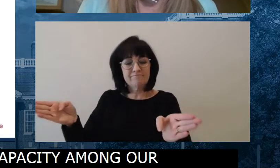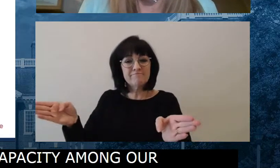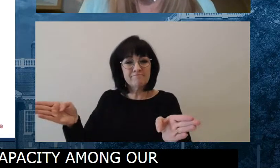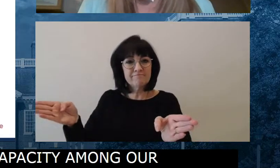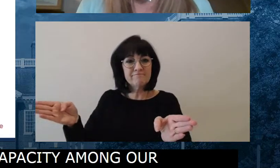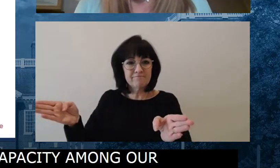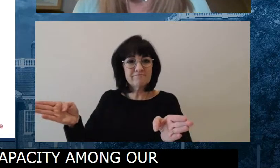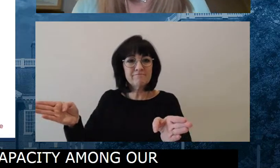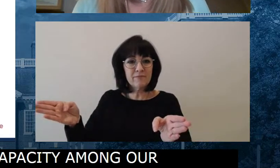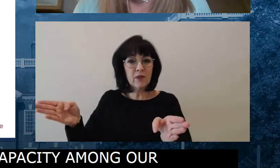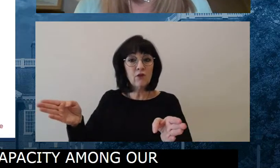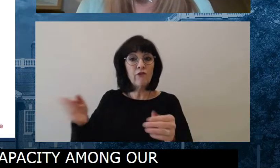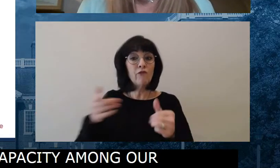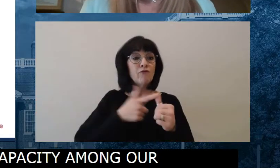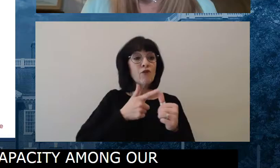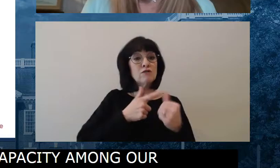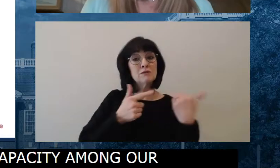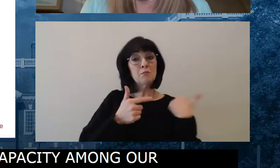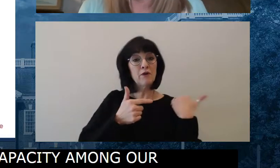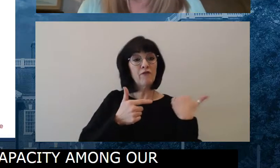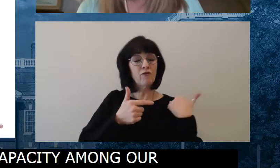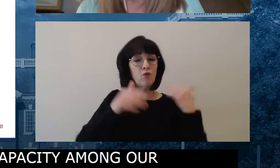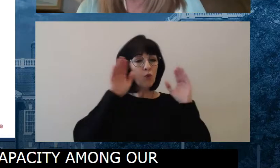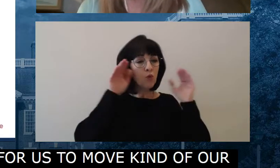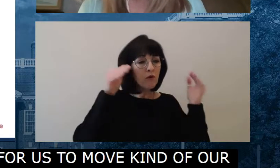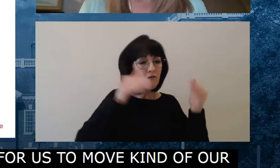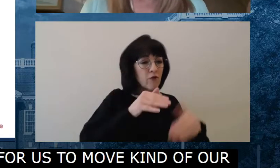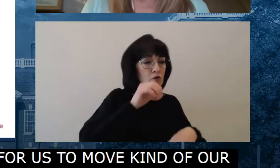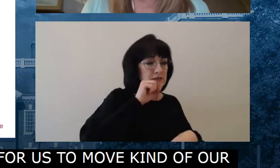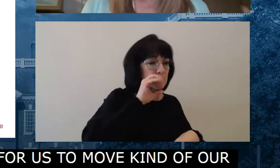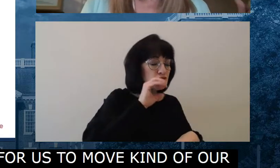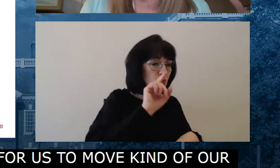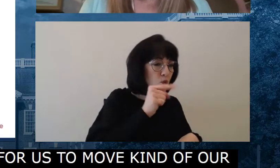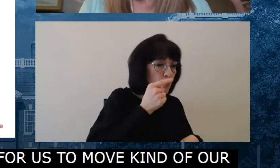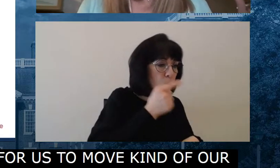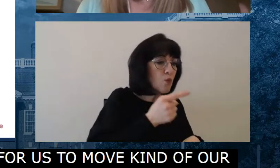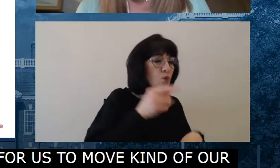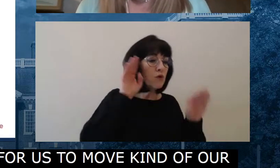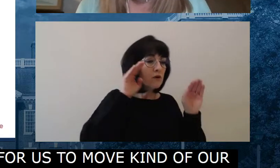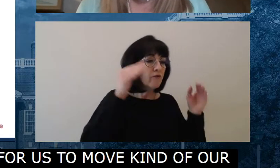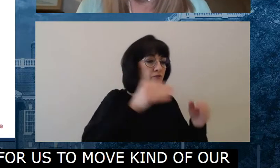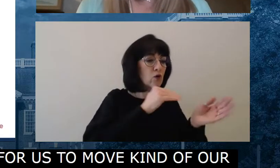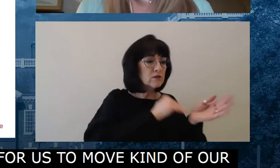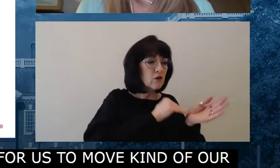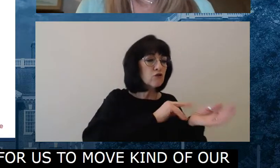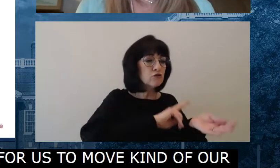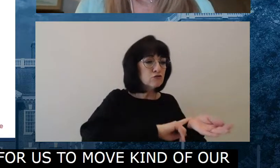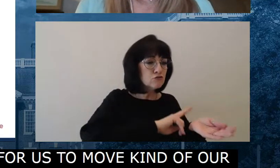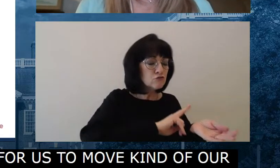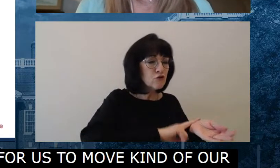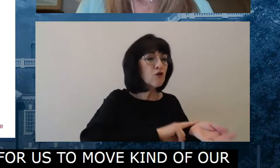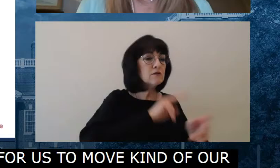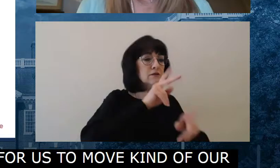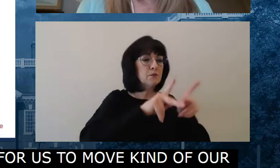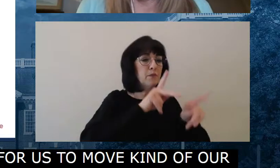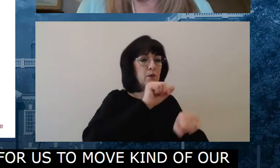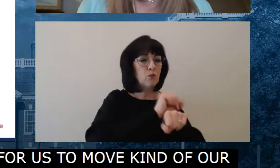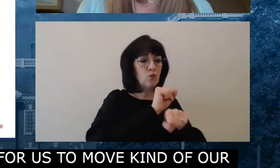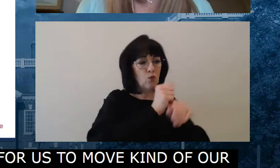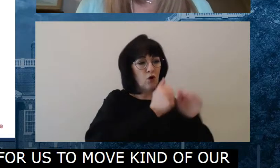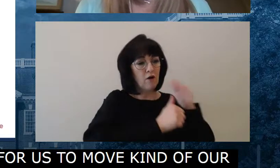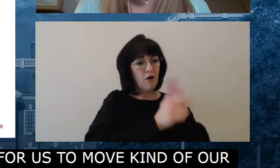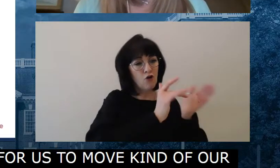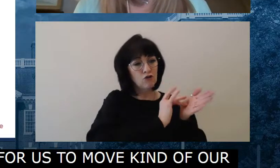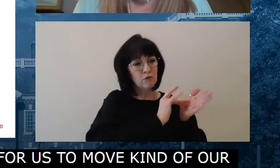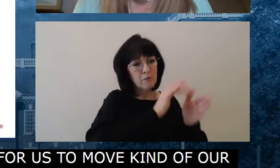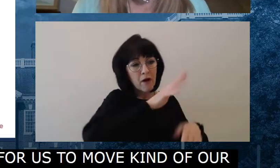the next steps for vaccination. And while we're moving away from calling this phases at